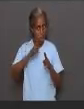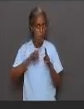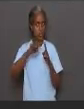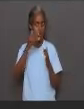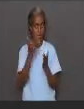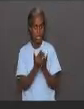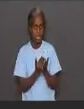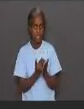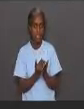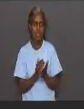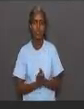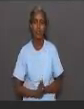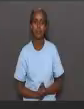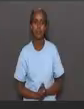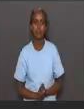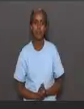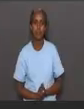Let's get back to our lesson.